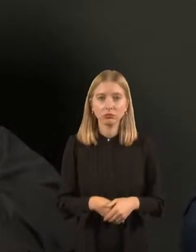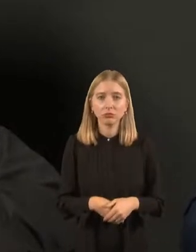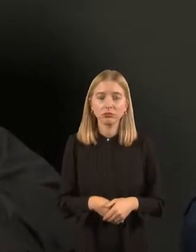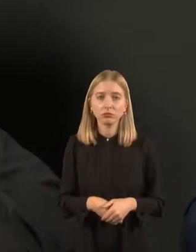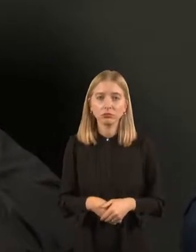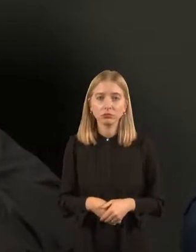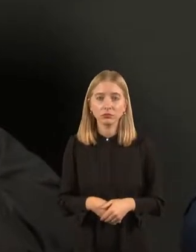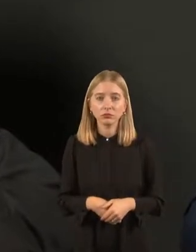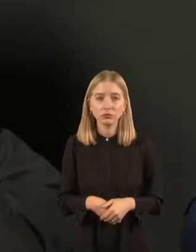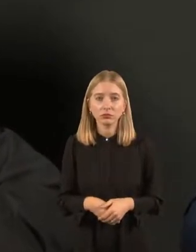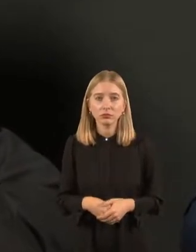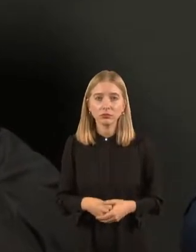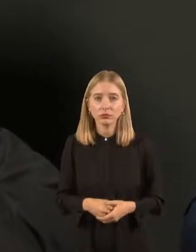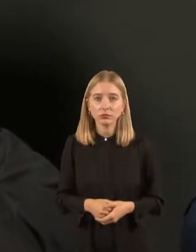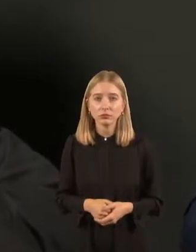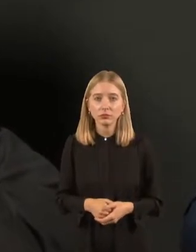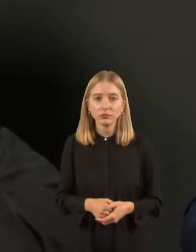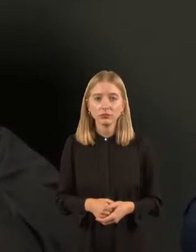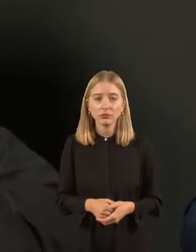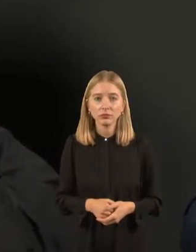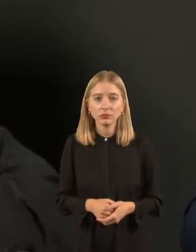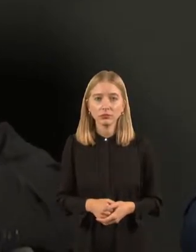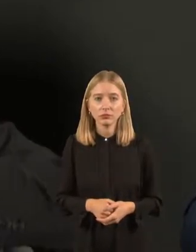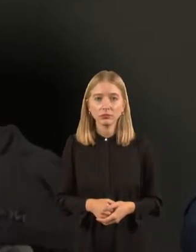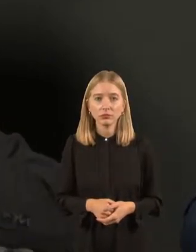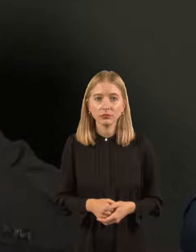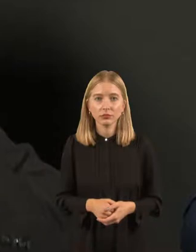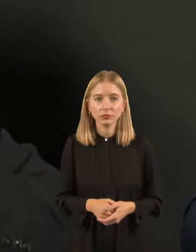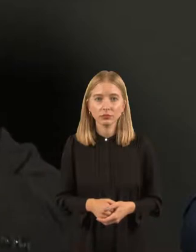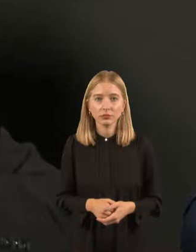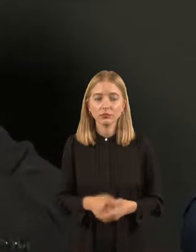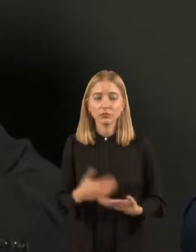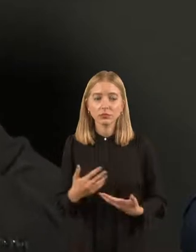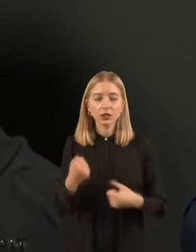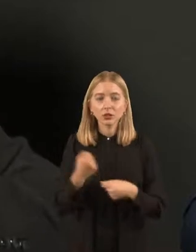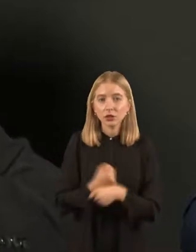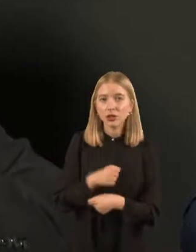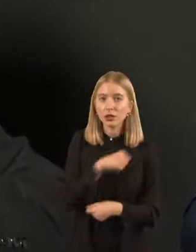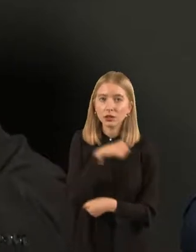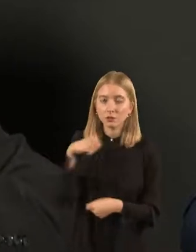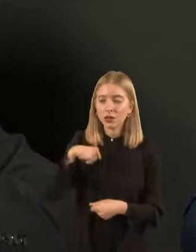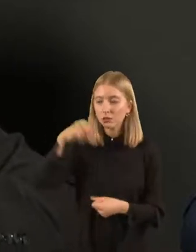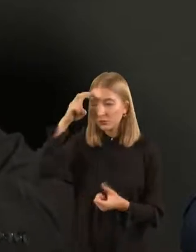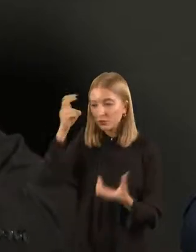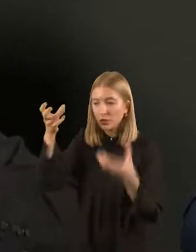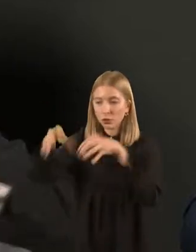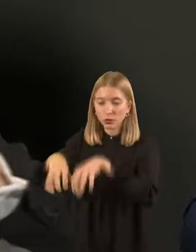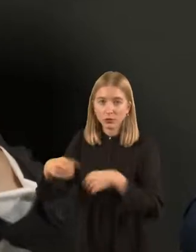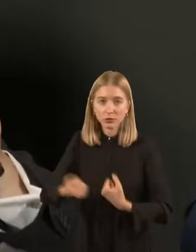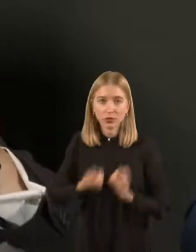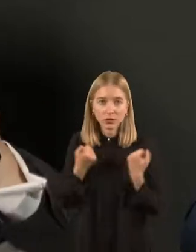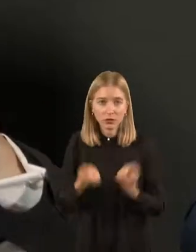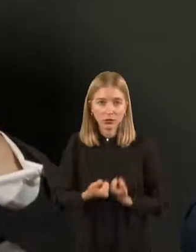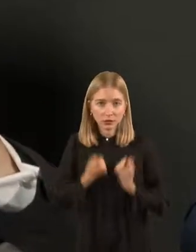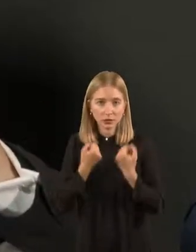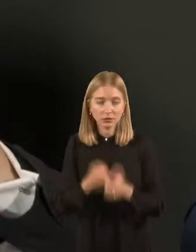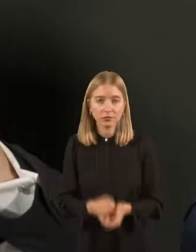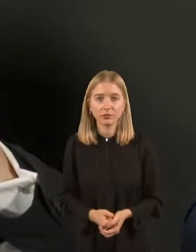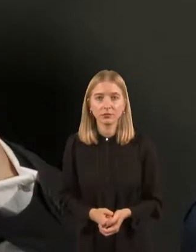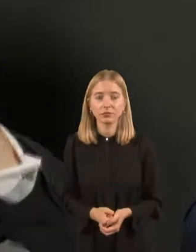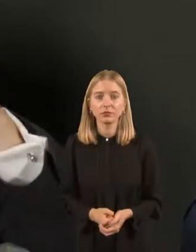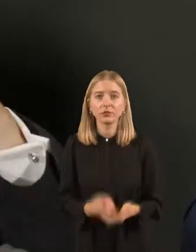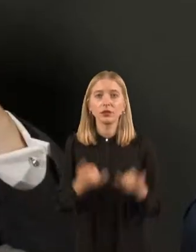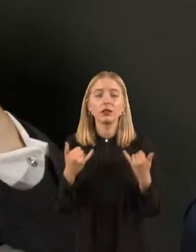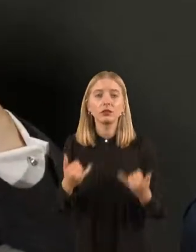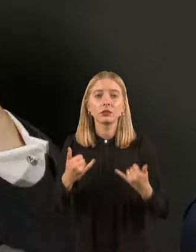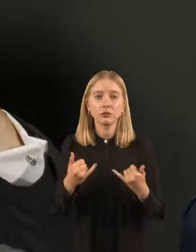a full of government effort, because you cannot have subsidies this size and incentives this size,